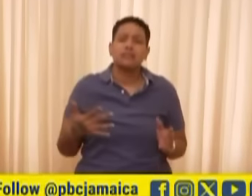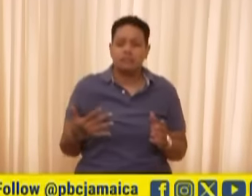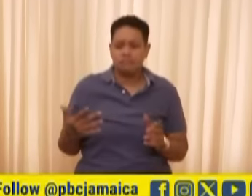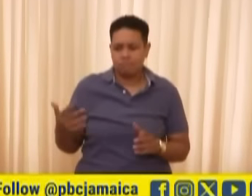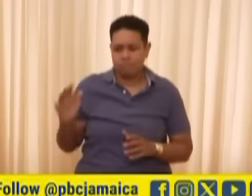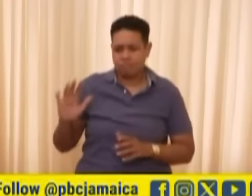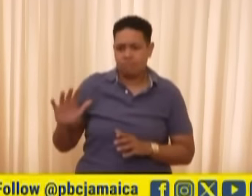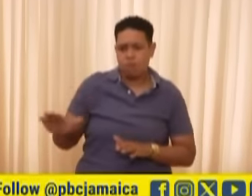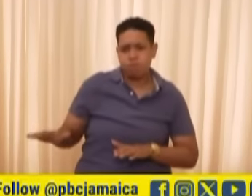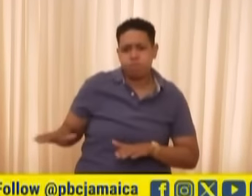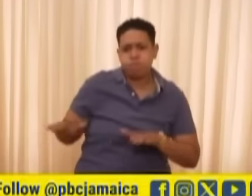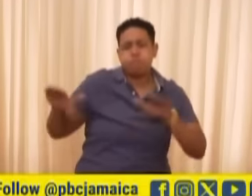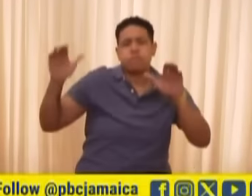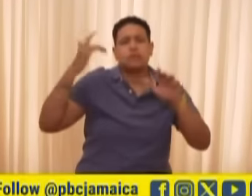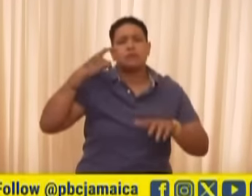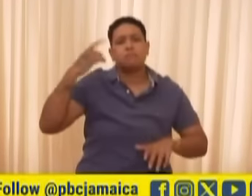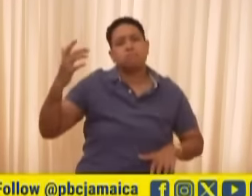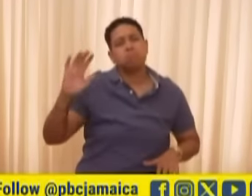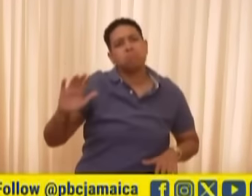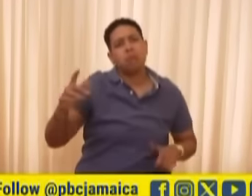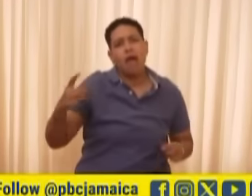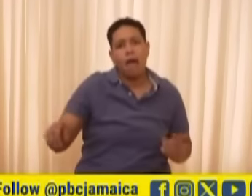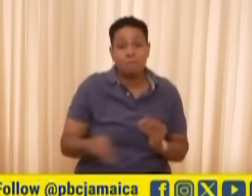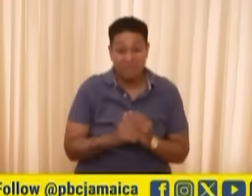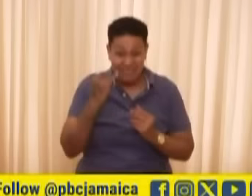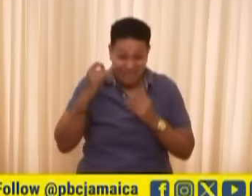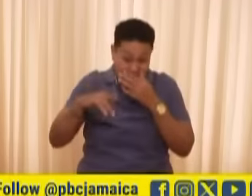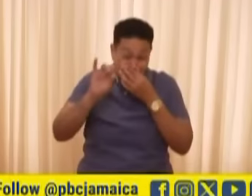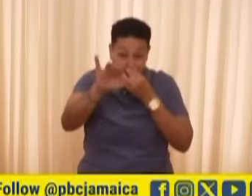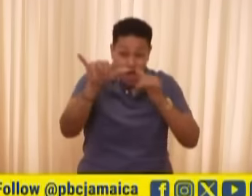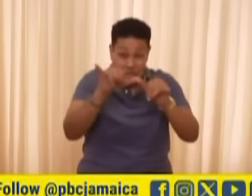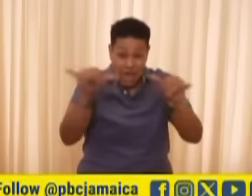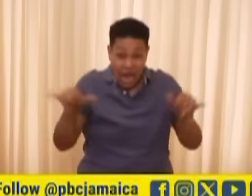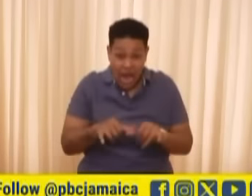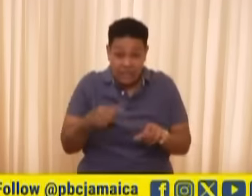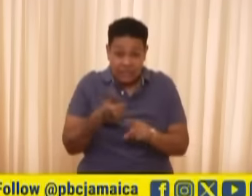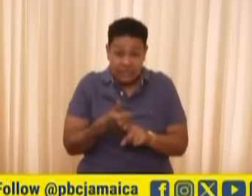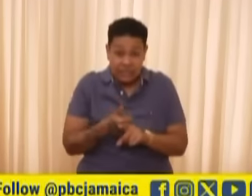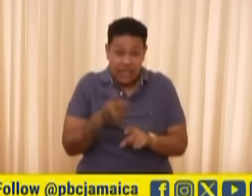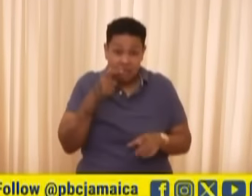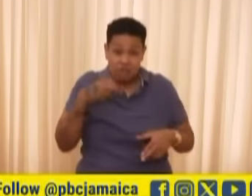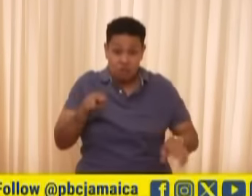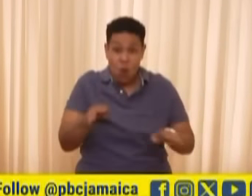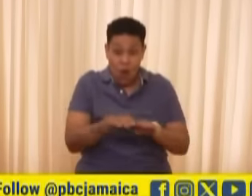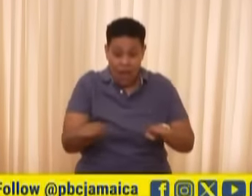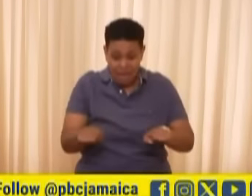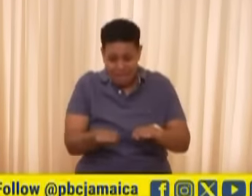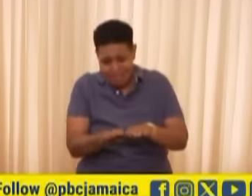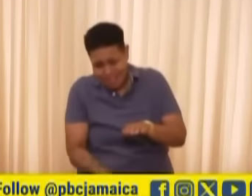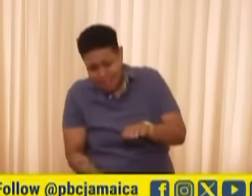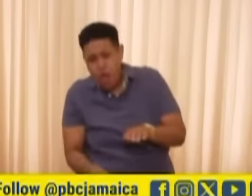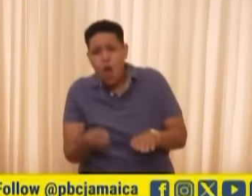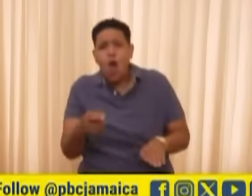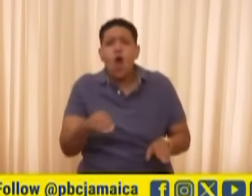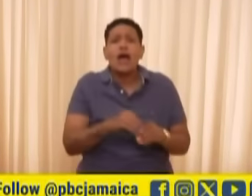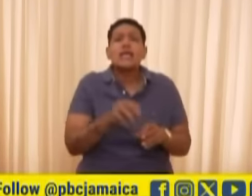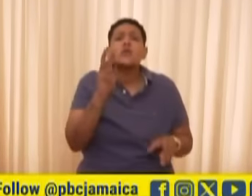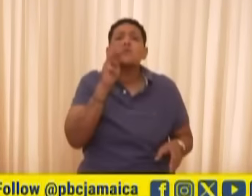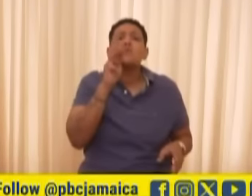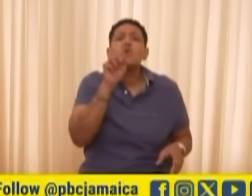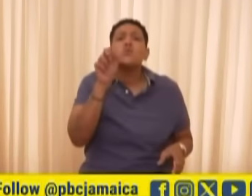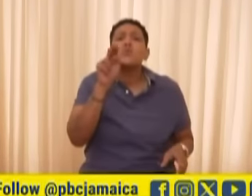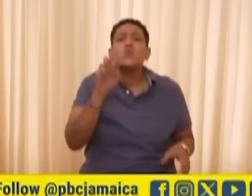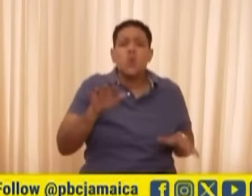flooding. If you find that your yard is below road level or in a water